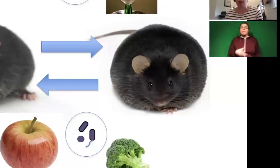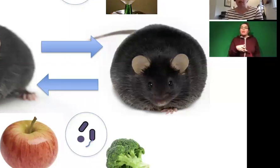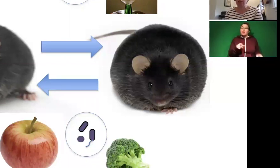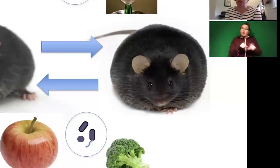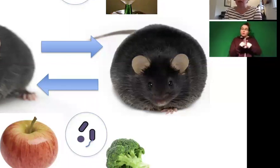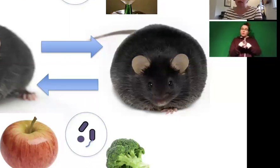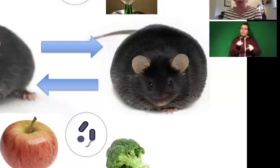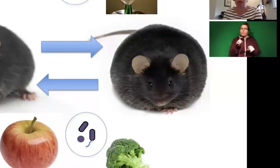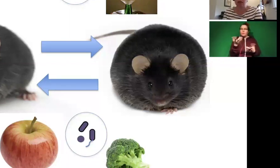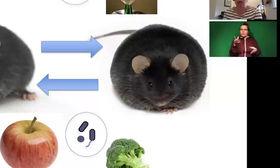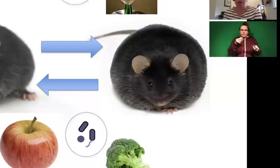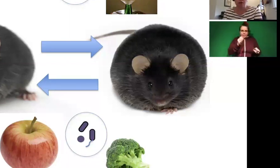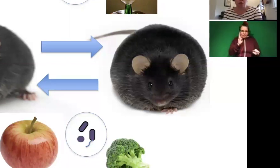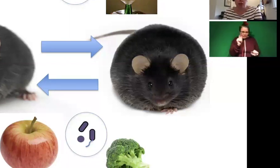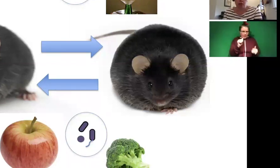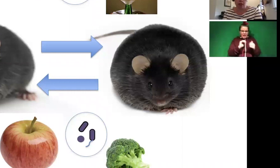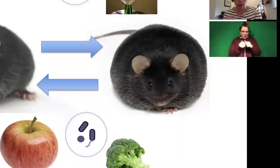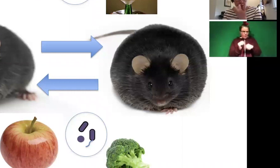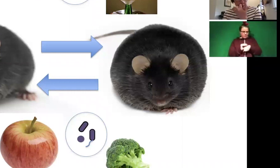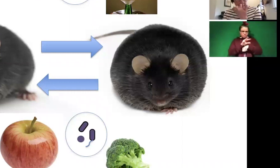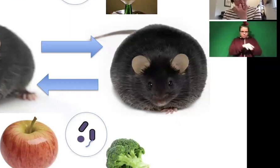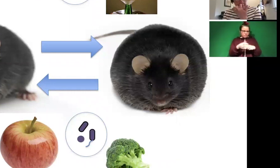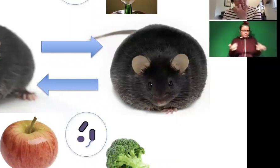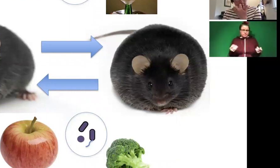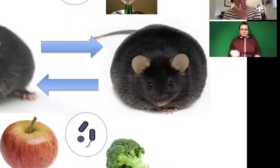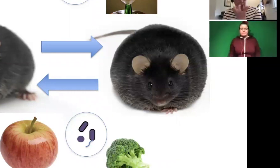fed them to put into their guts.